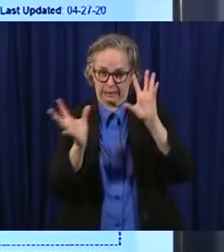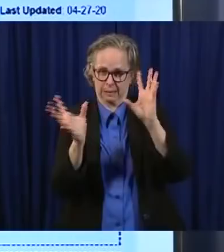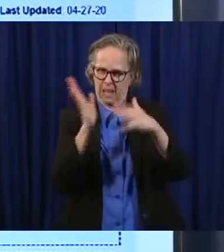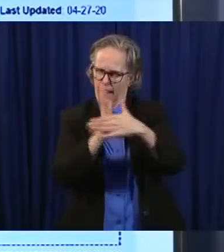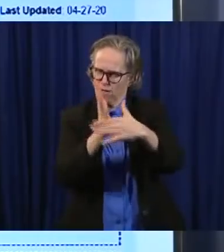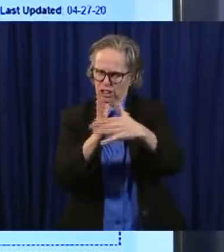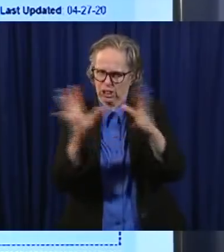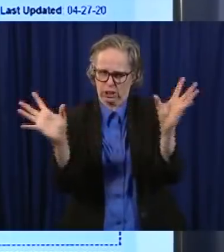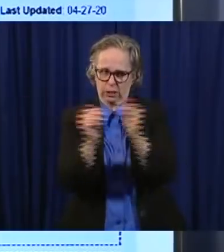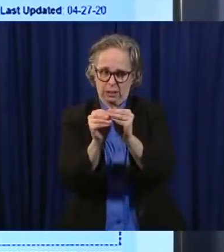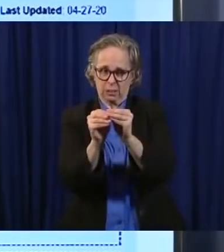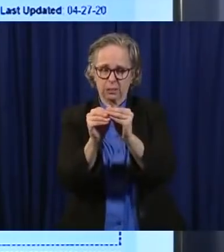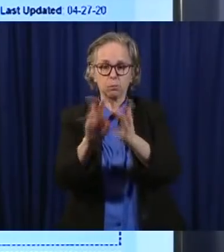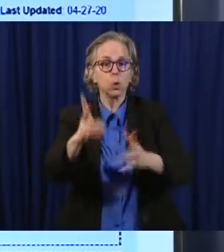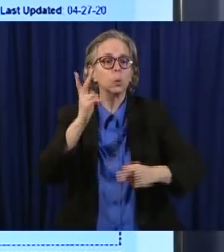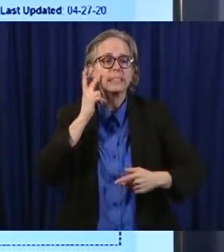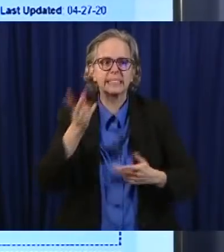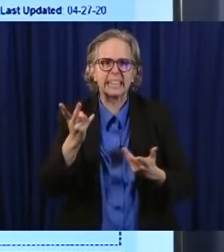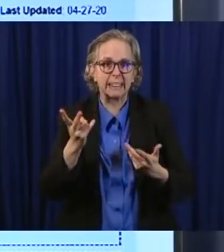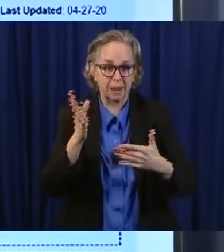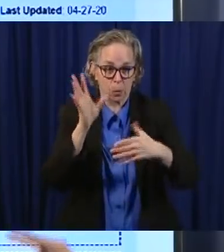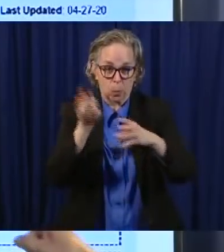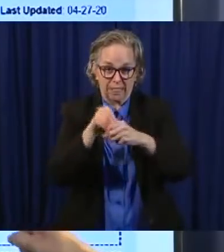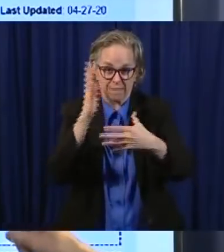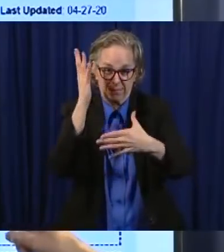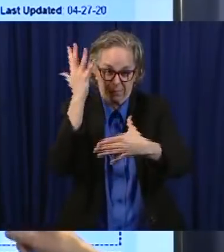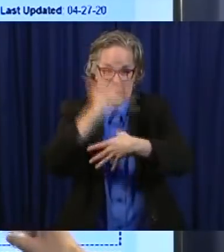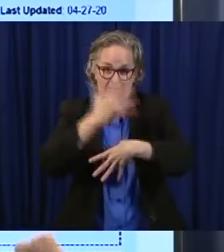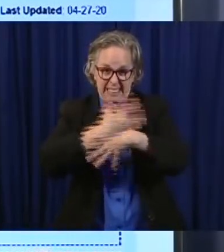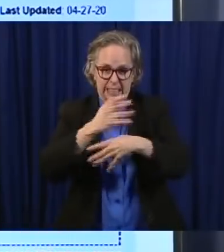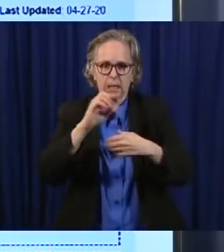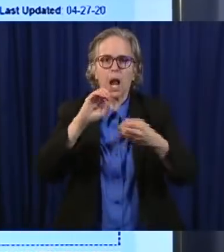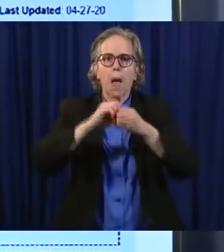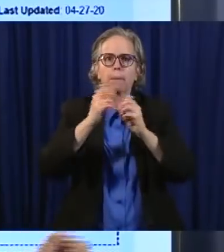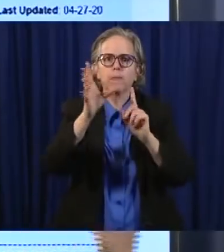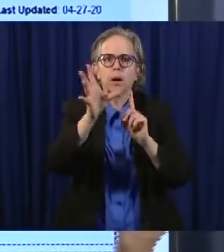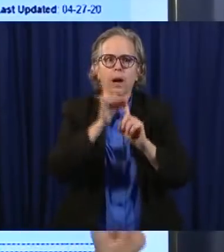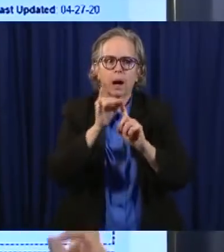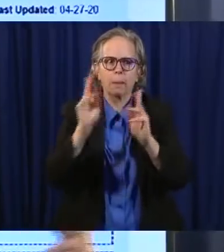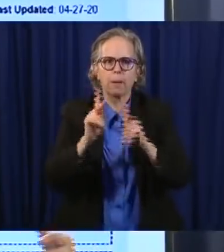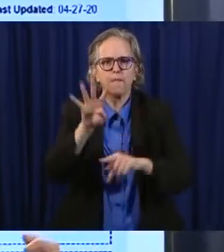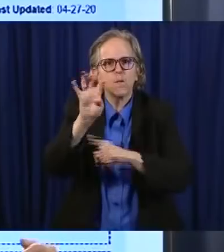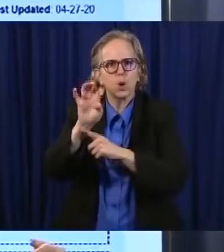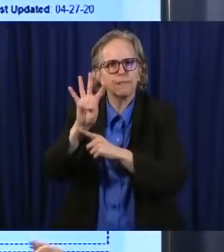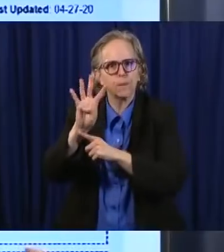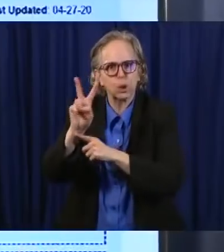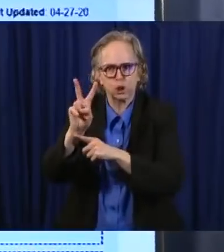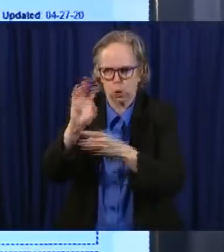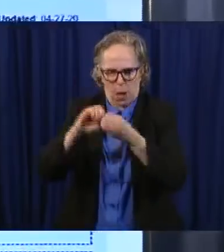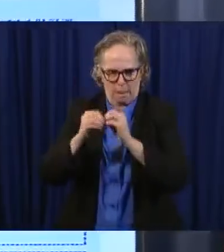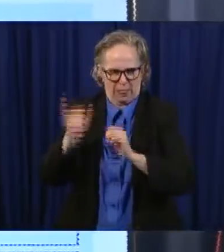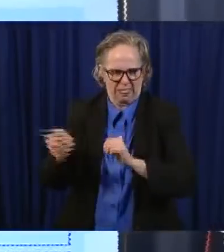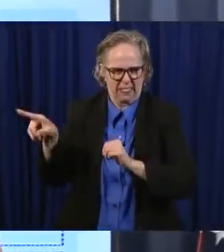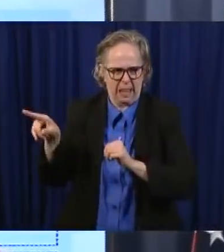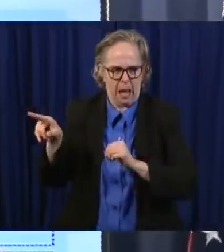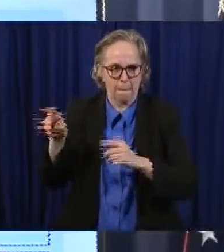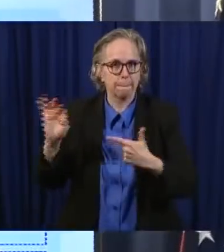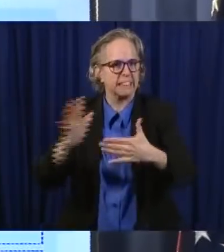cases. 5-day reported average, go back 5 days, 442. That was the average for each